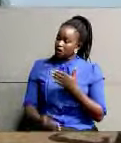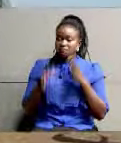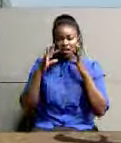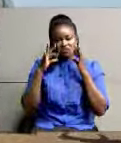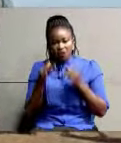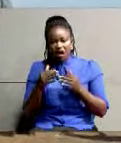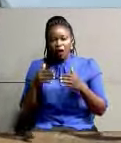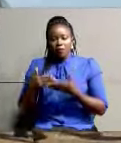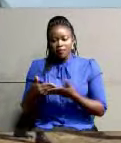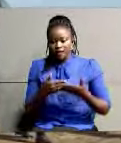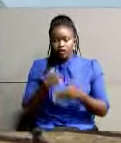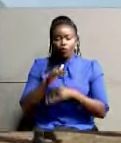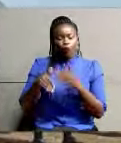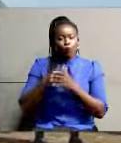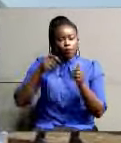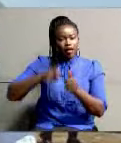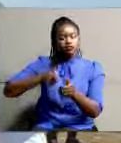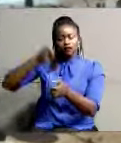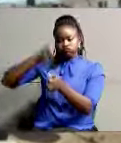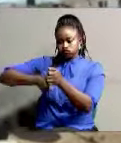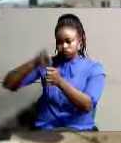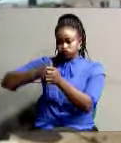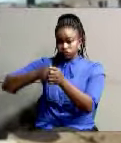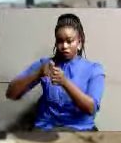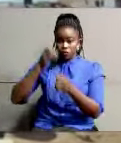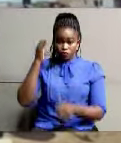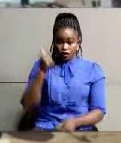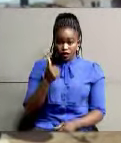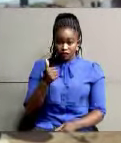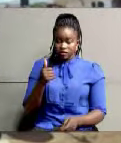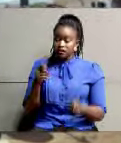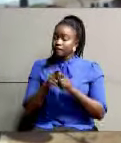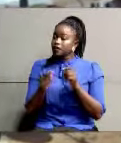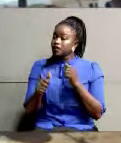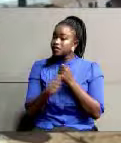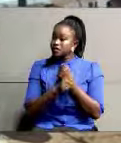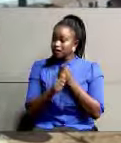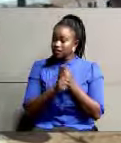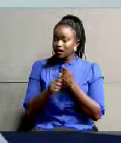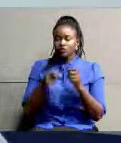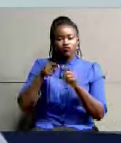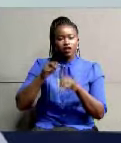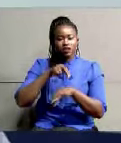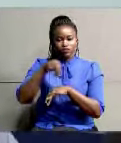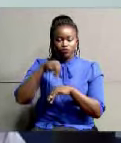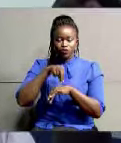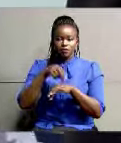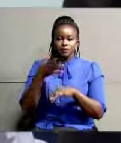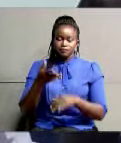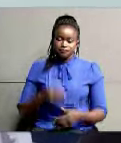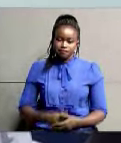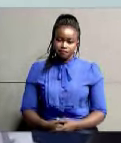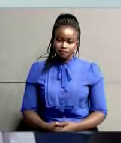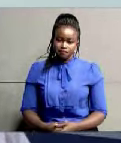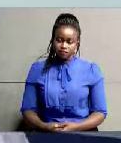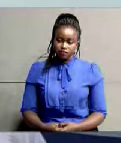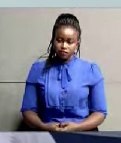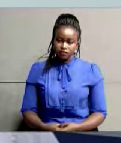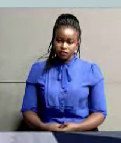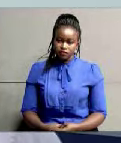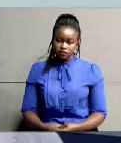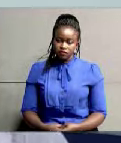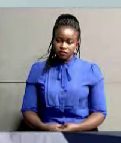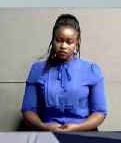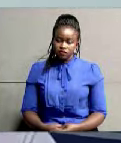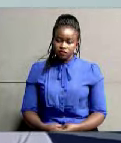young, they have to be sprayed because they are a danger to the nation. I think the individuals are shooting back, but now this one